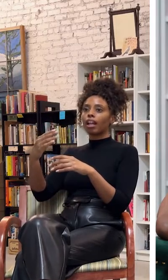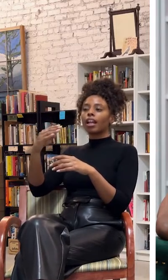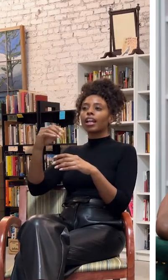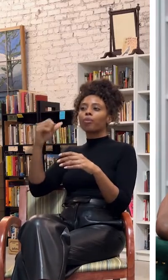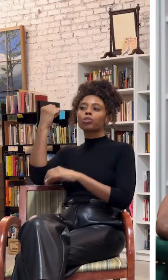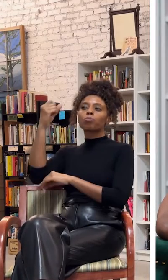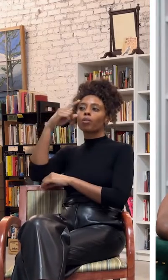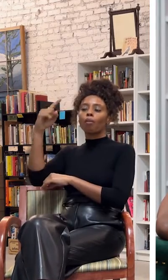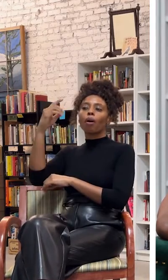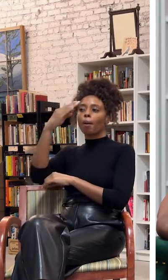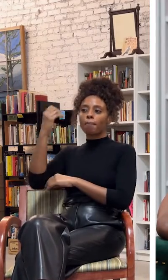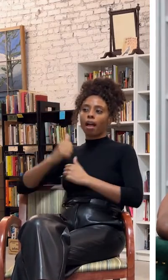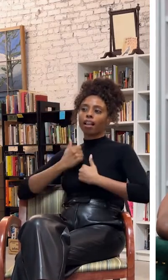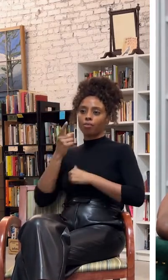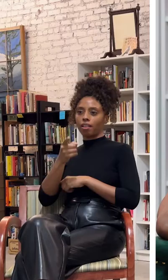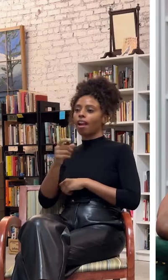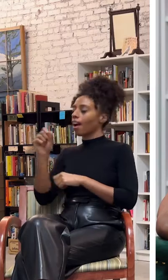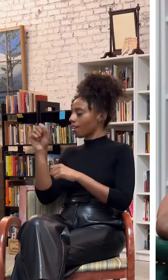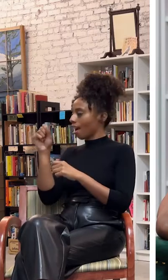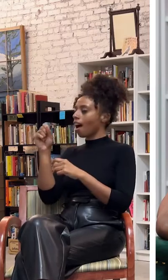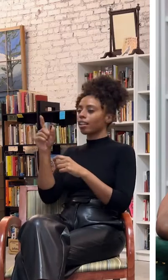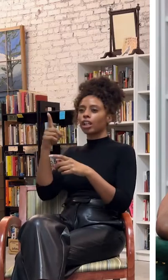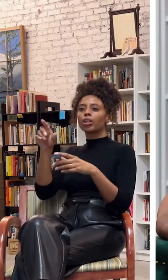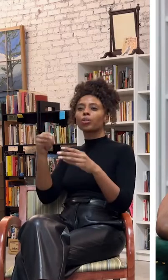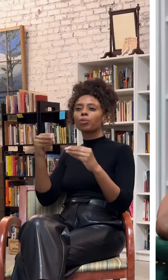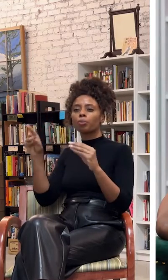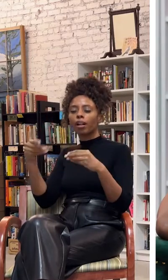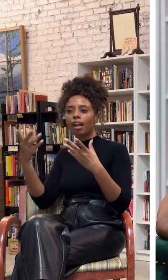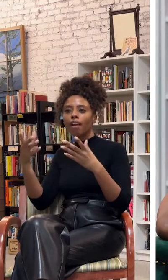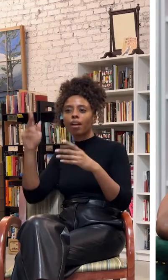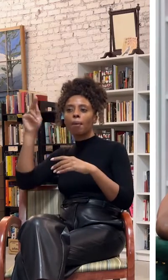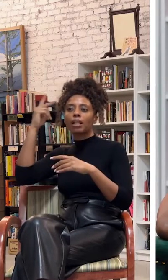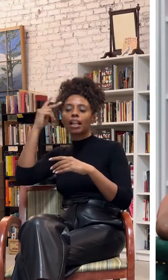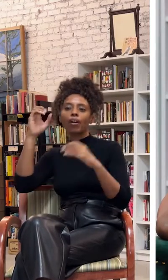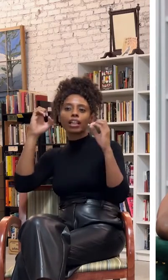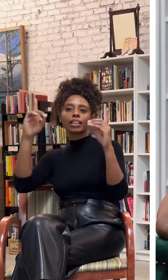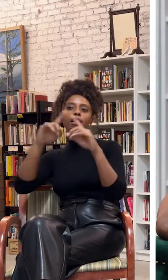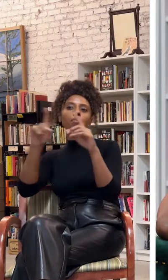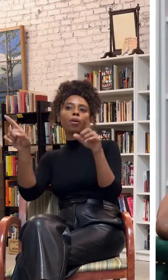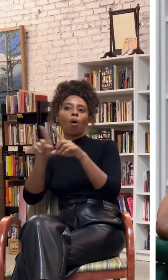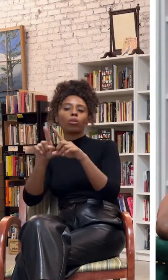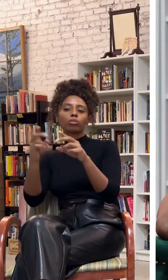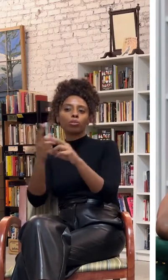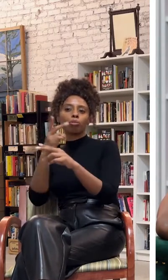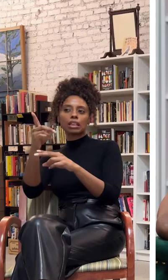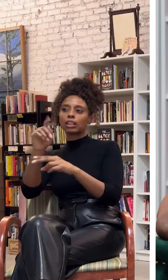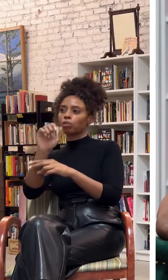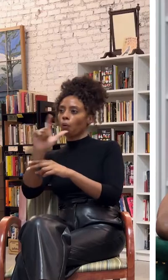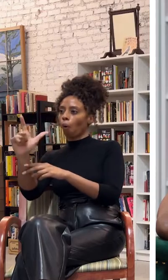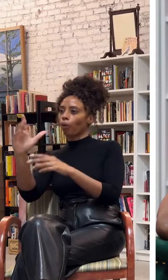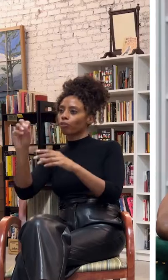movement for Black Lives was there, right? Yeah. Yes, and you were giving political education, but you were also using this tool